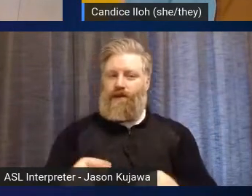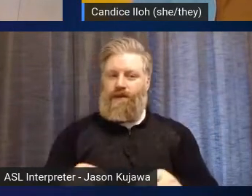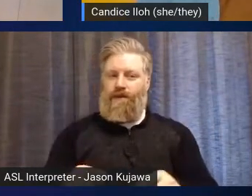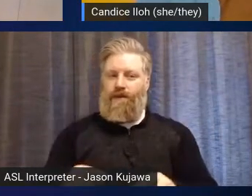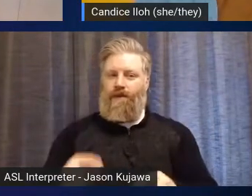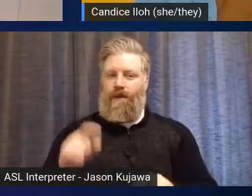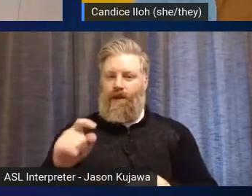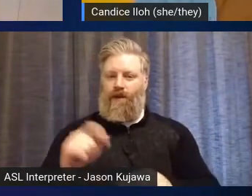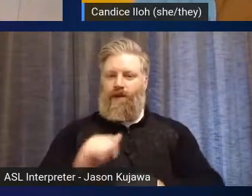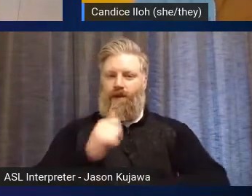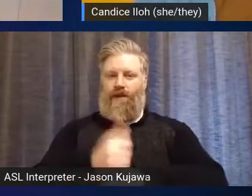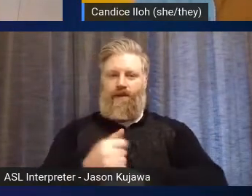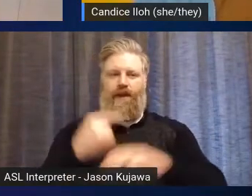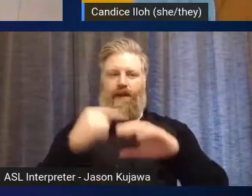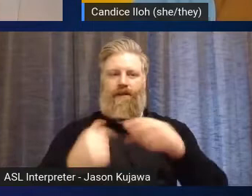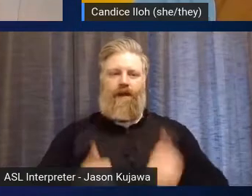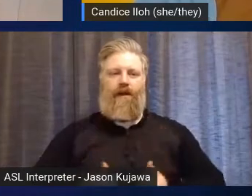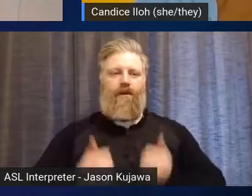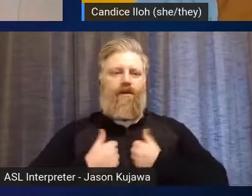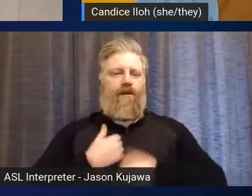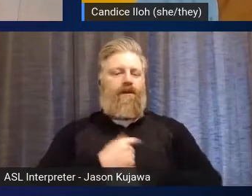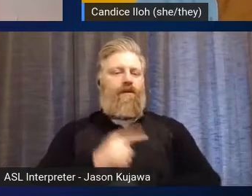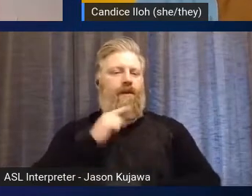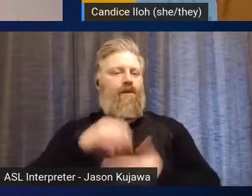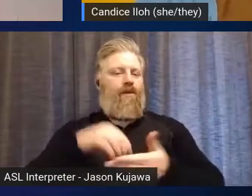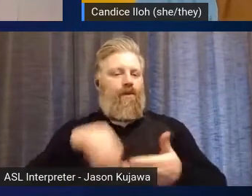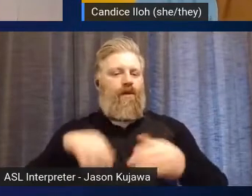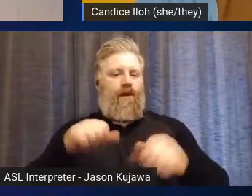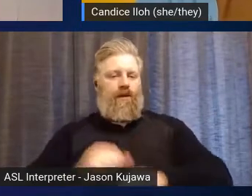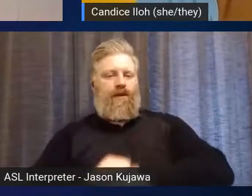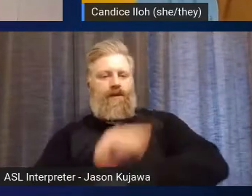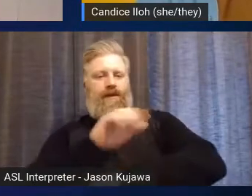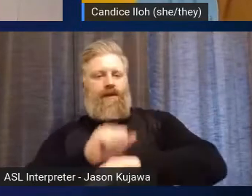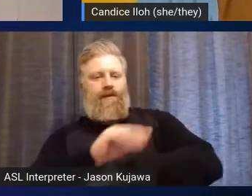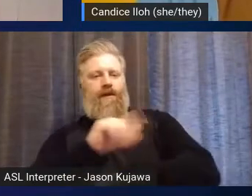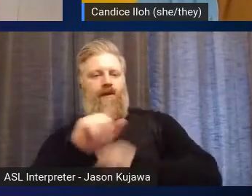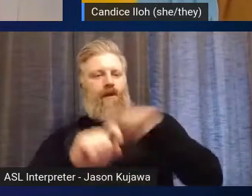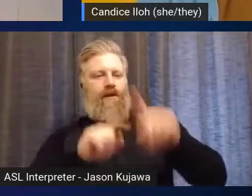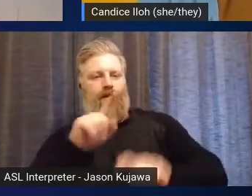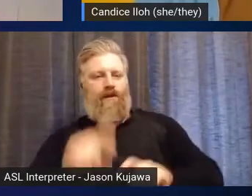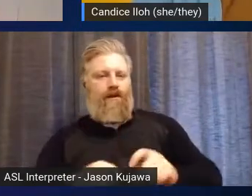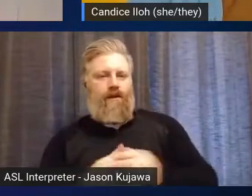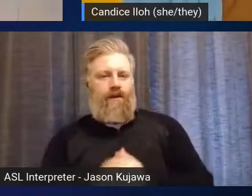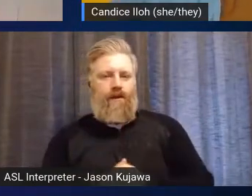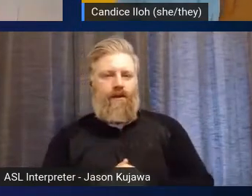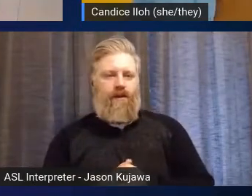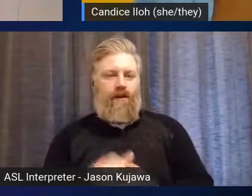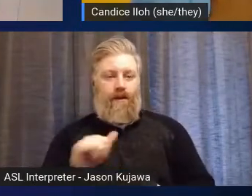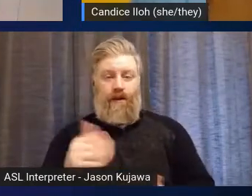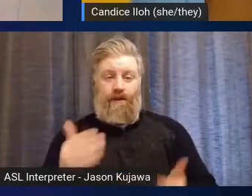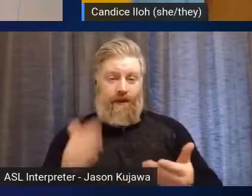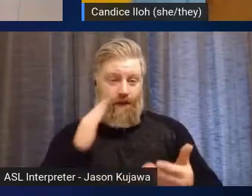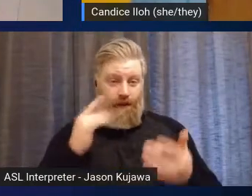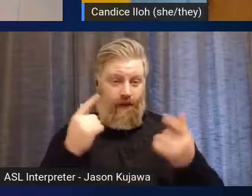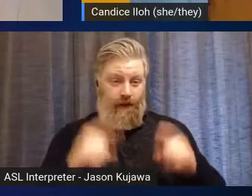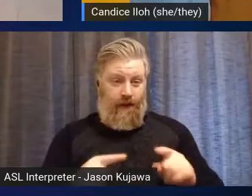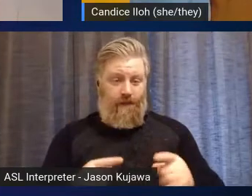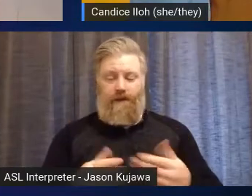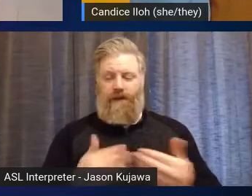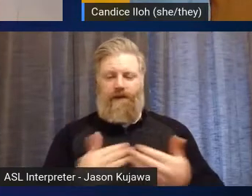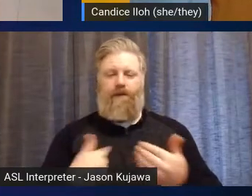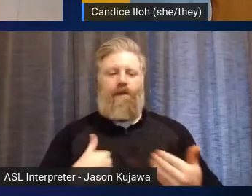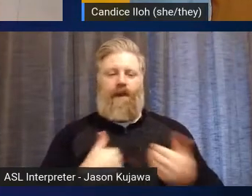email address to make sure that students have a way to submit questions. So that may be happening. Either way, there are some questions here, and we're going to roll